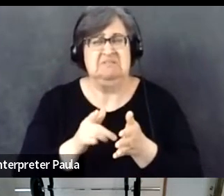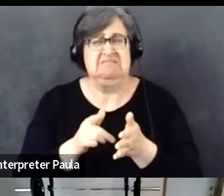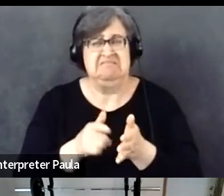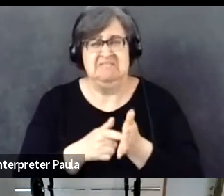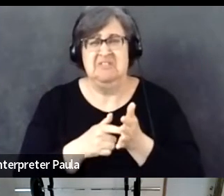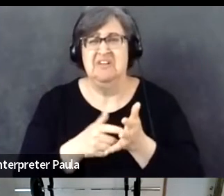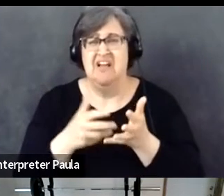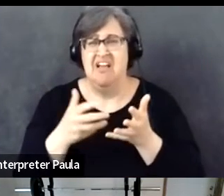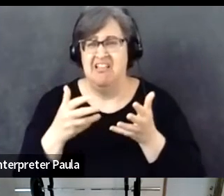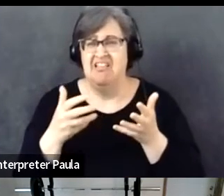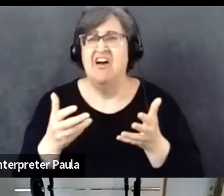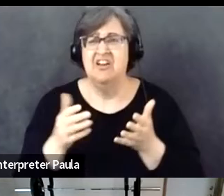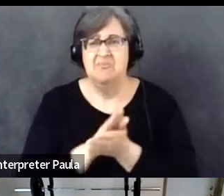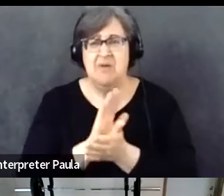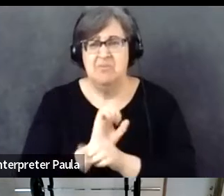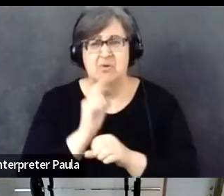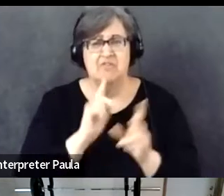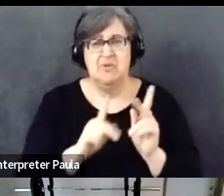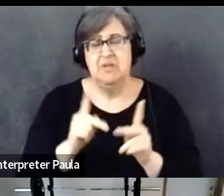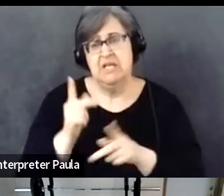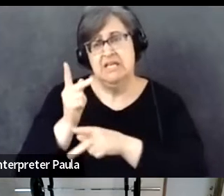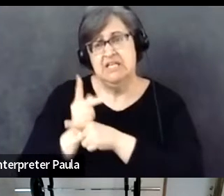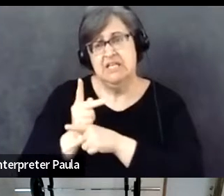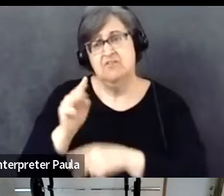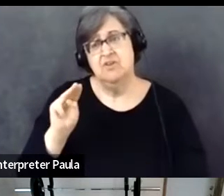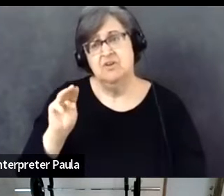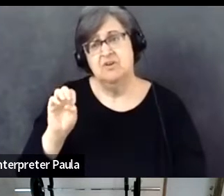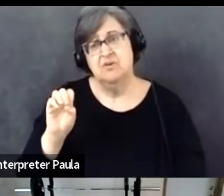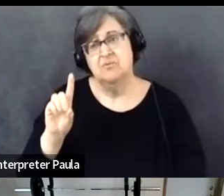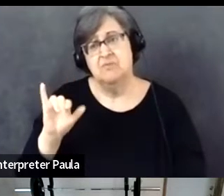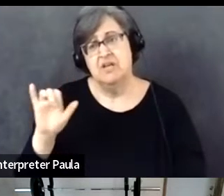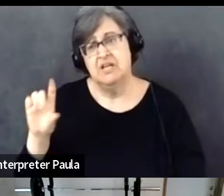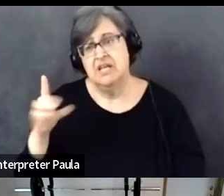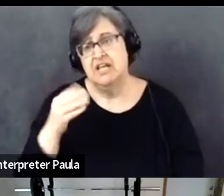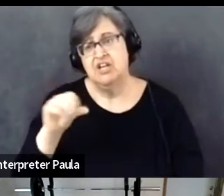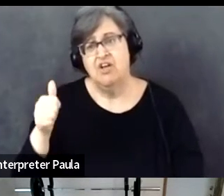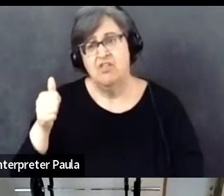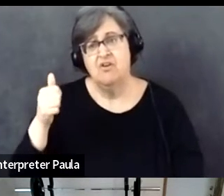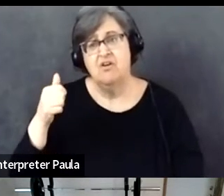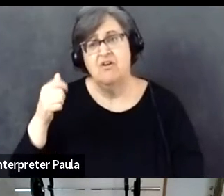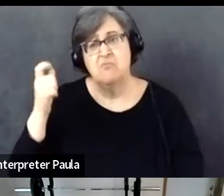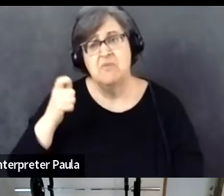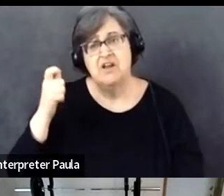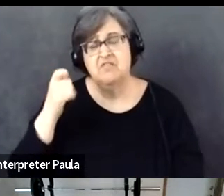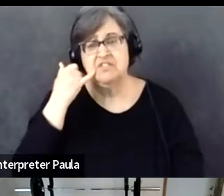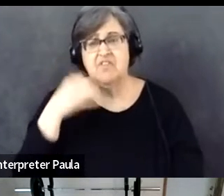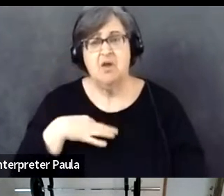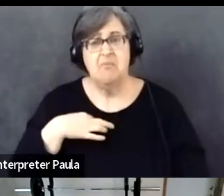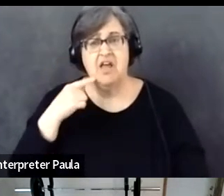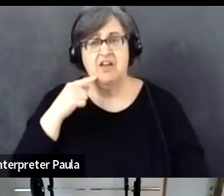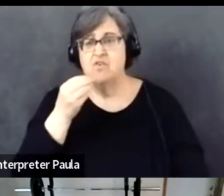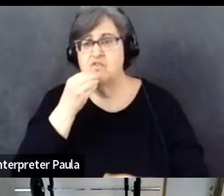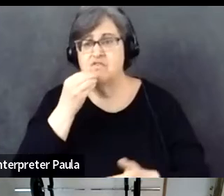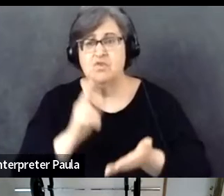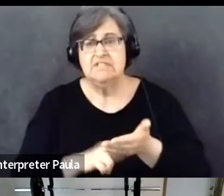their Medicaid or other benefits. It applied to food, the food stamps or